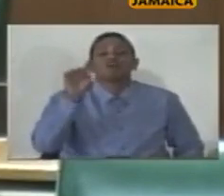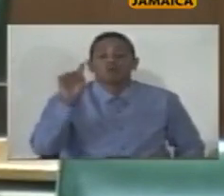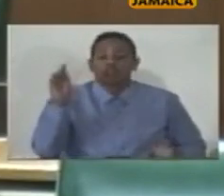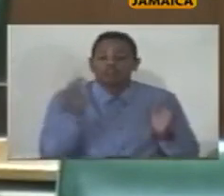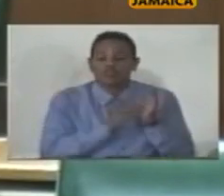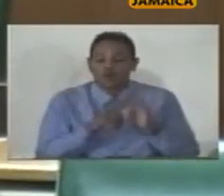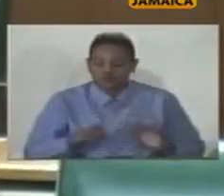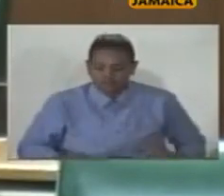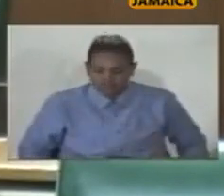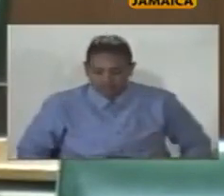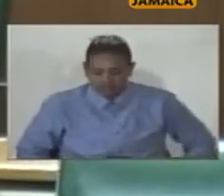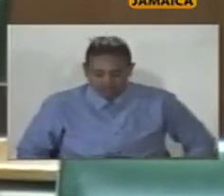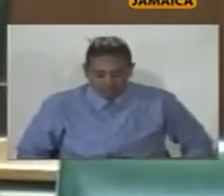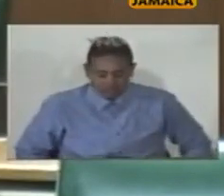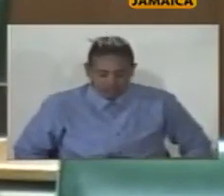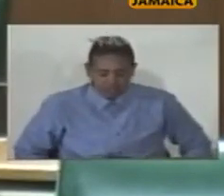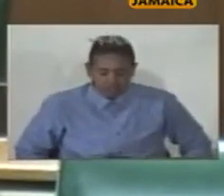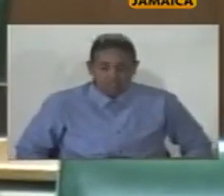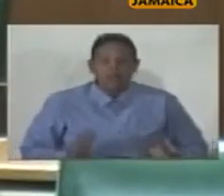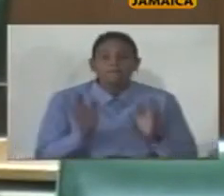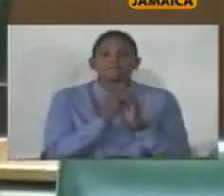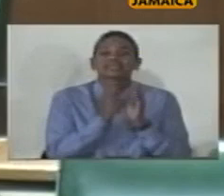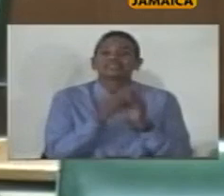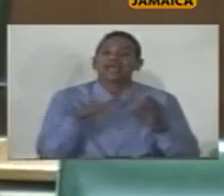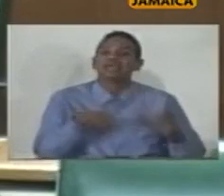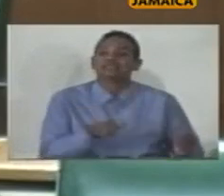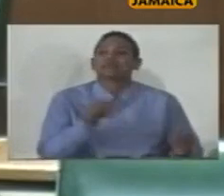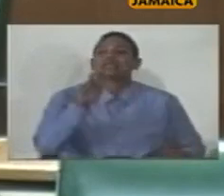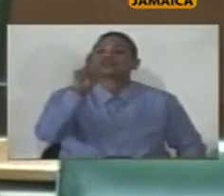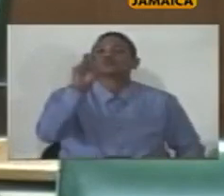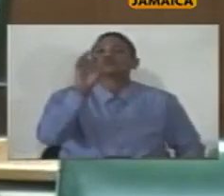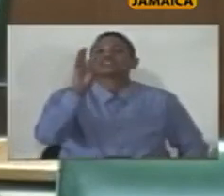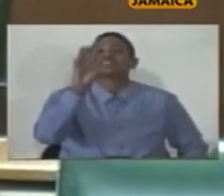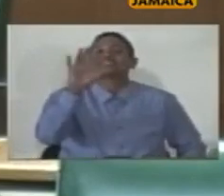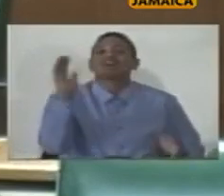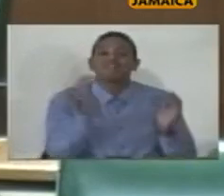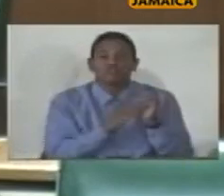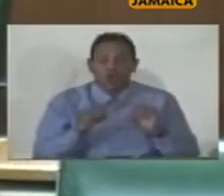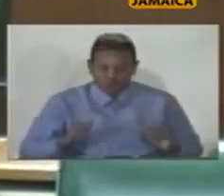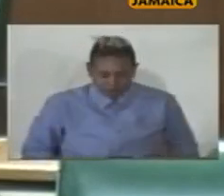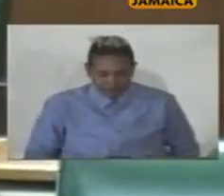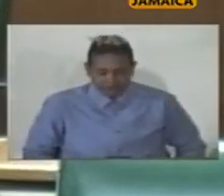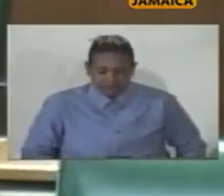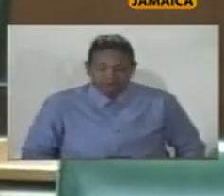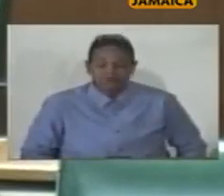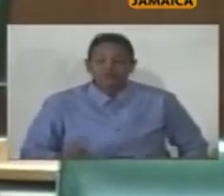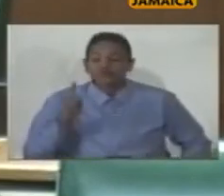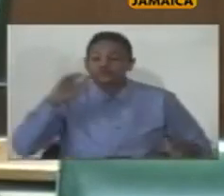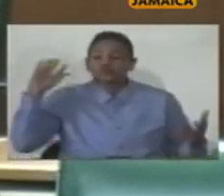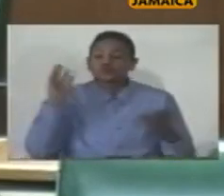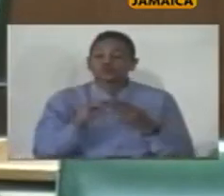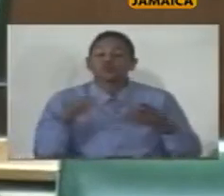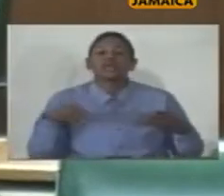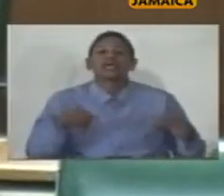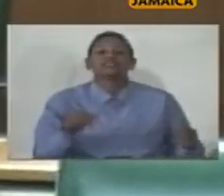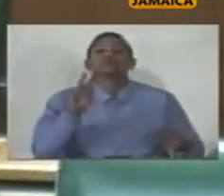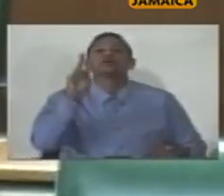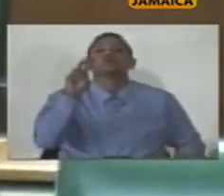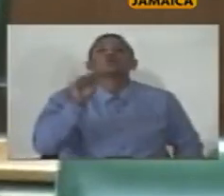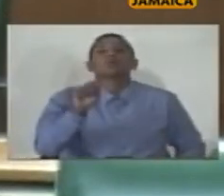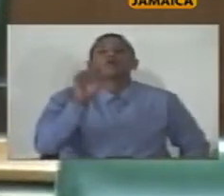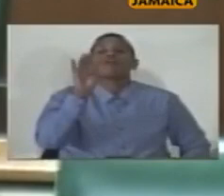$551,000. Meeting expense, $265,000. Total expense to date,